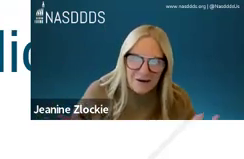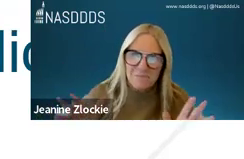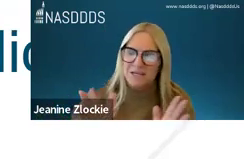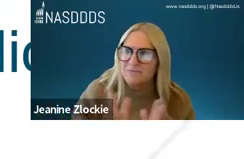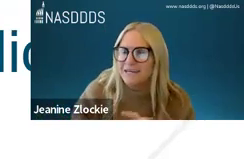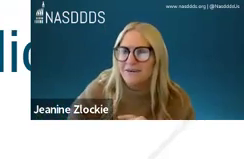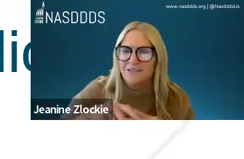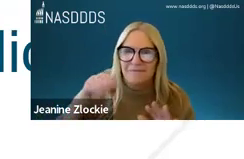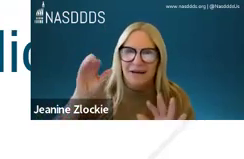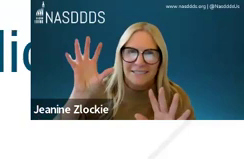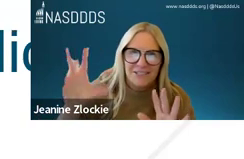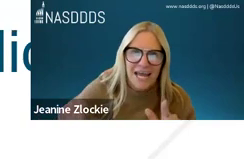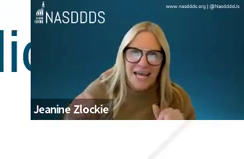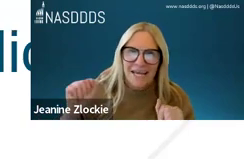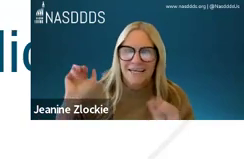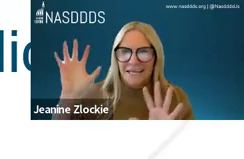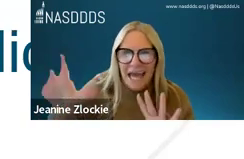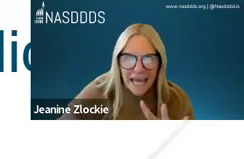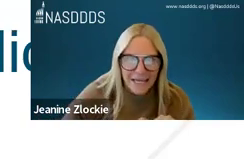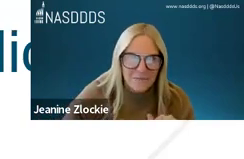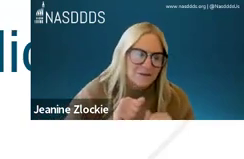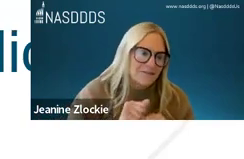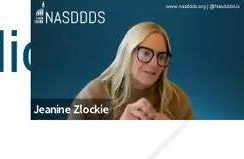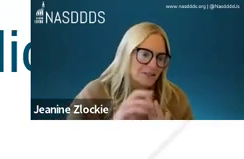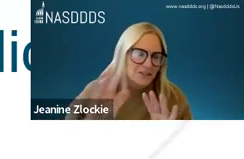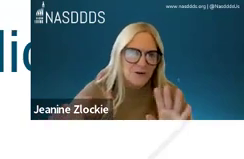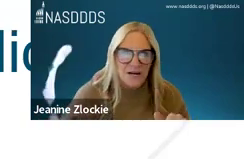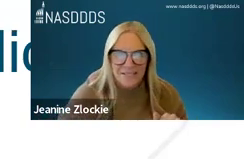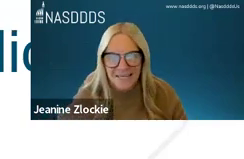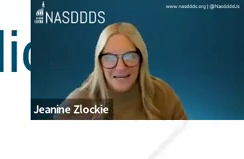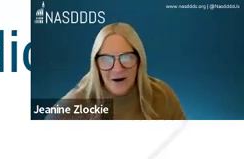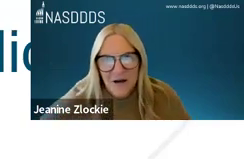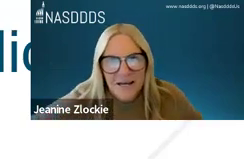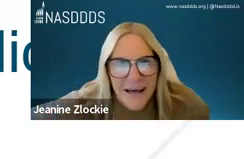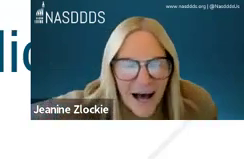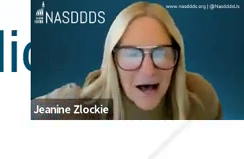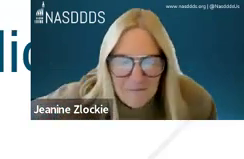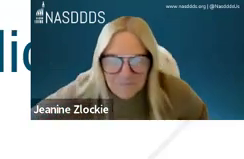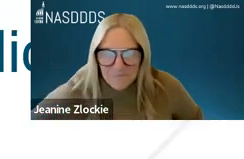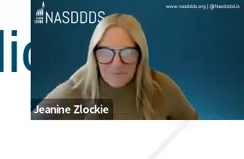only have an hour, but you might have heard them as J, K, Community First Choice, you know.